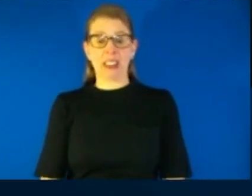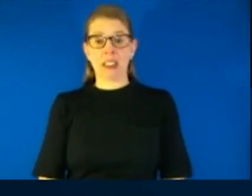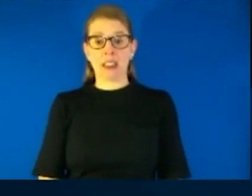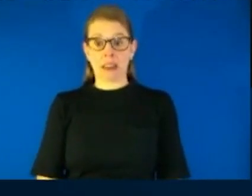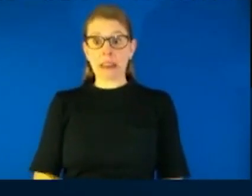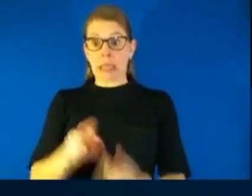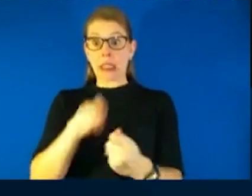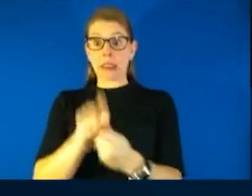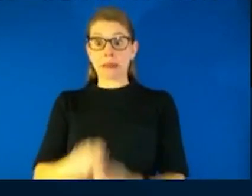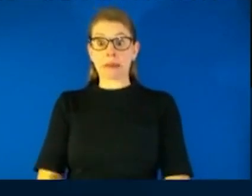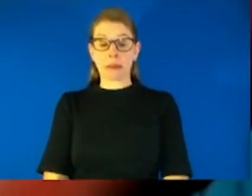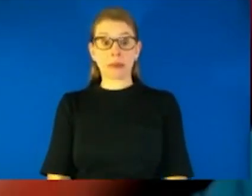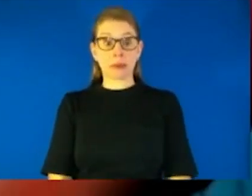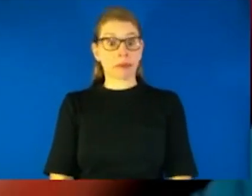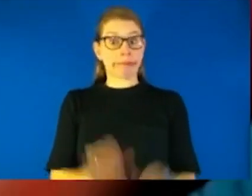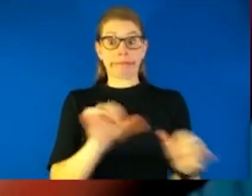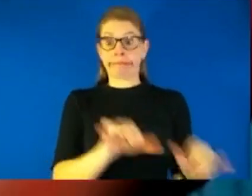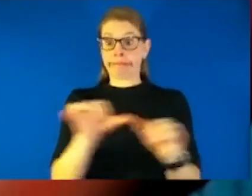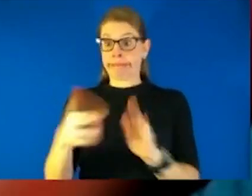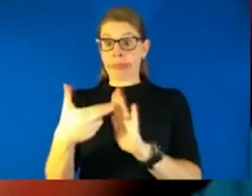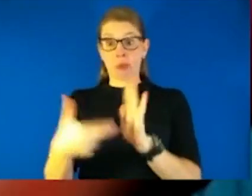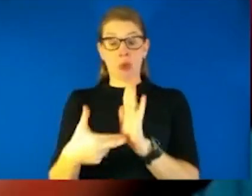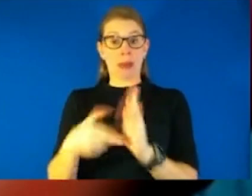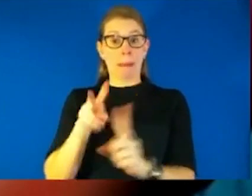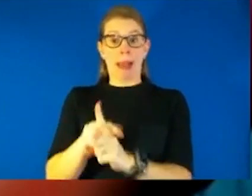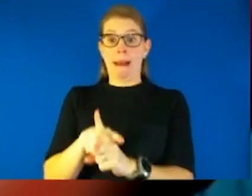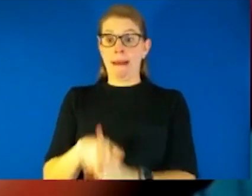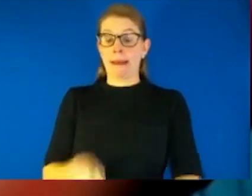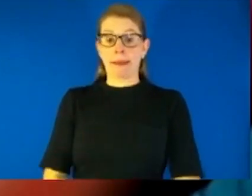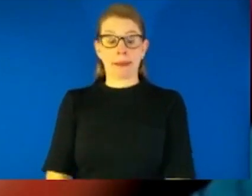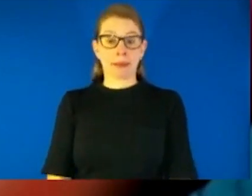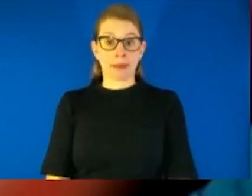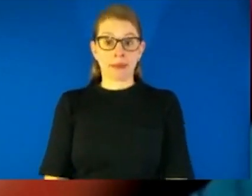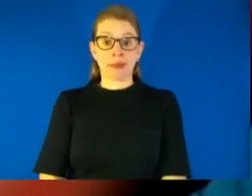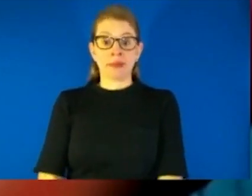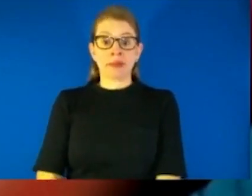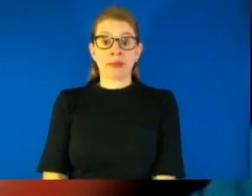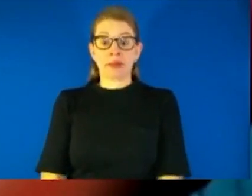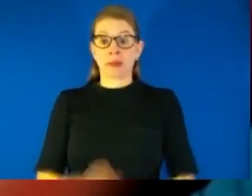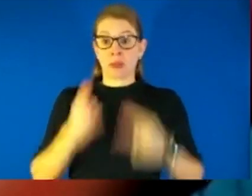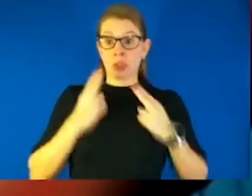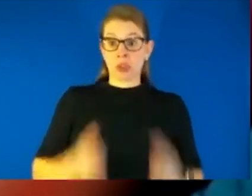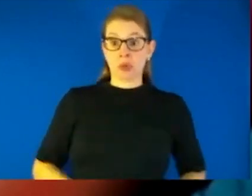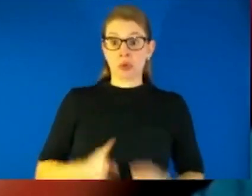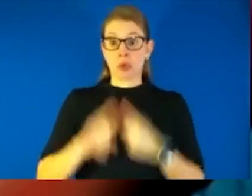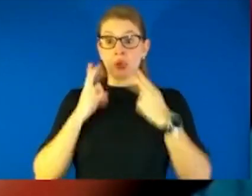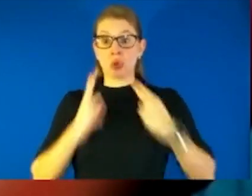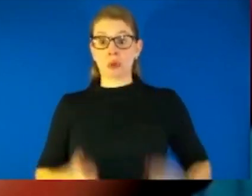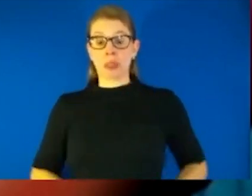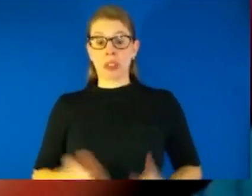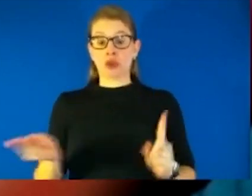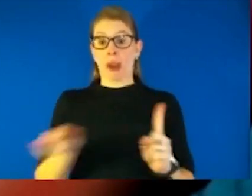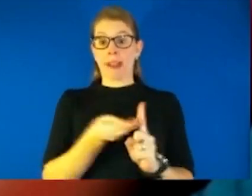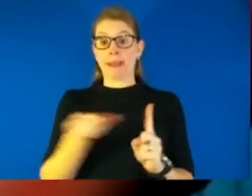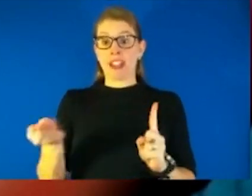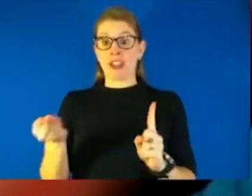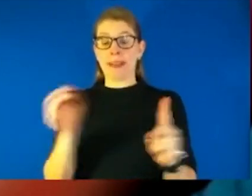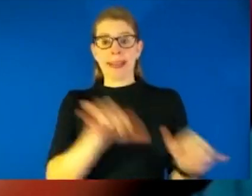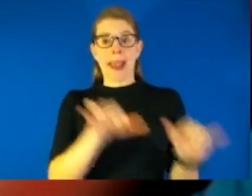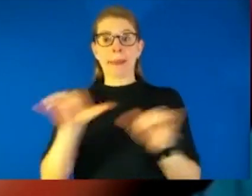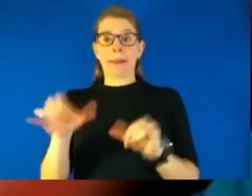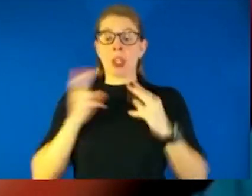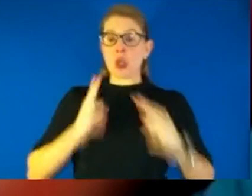Exactly. The same rules which apply to a human-to-human transmission apply to a